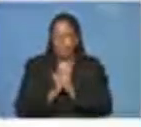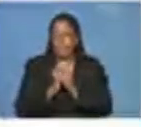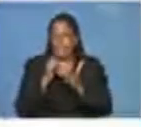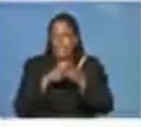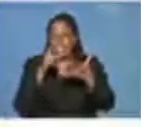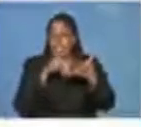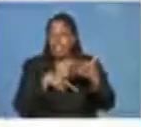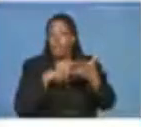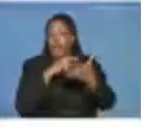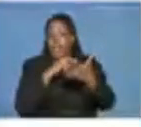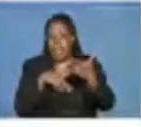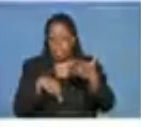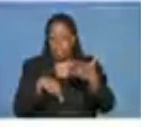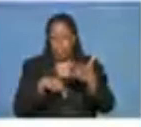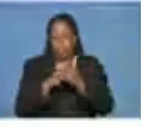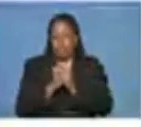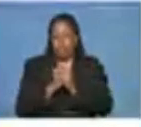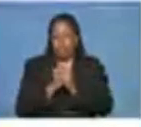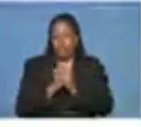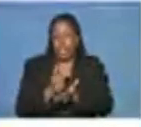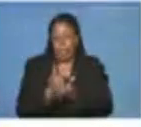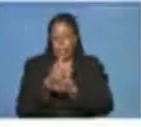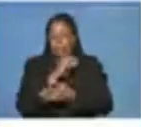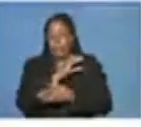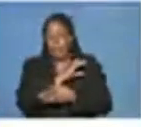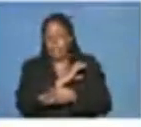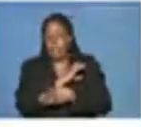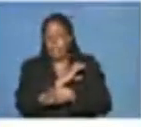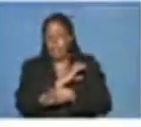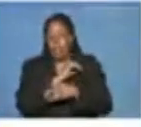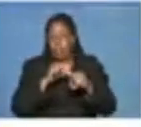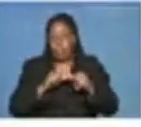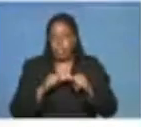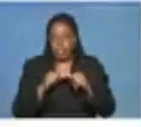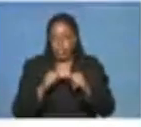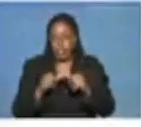is enhancing the operations of officers, they say these moves will continue